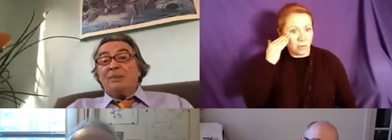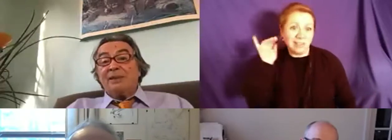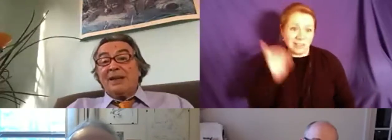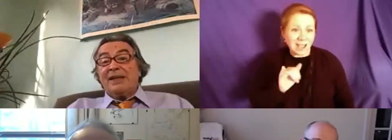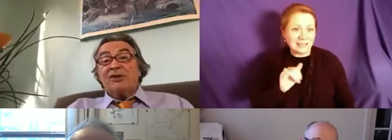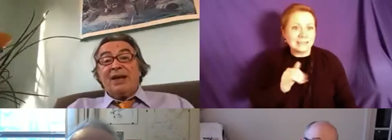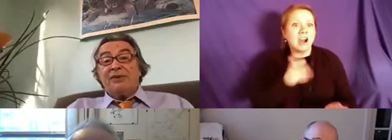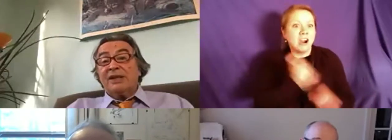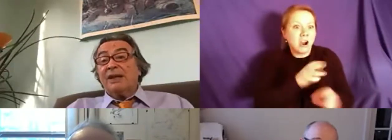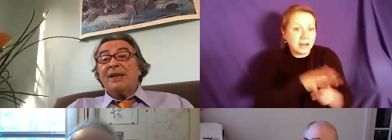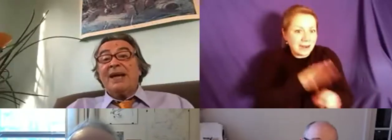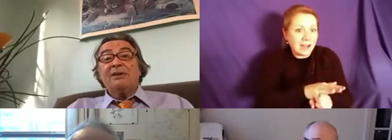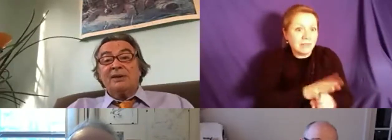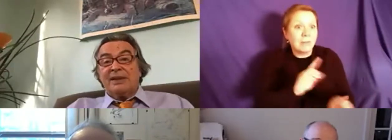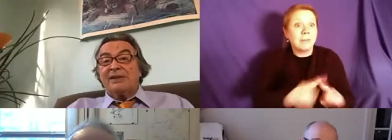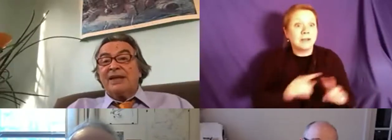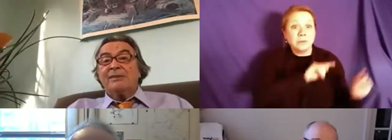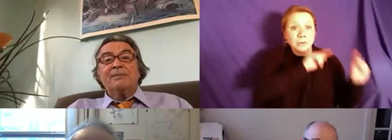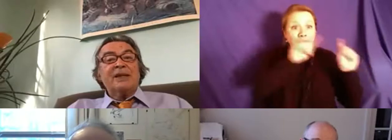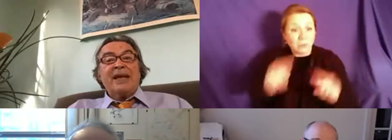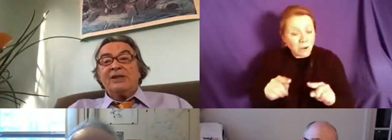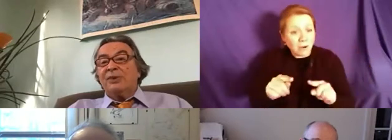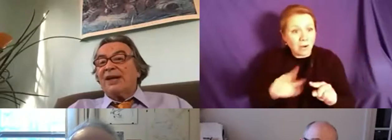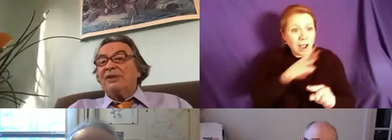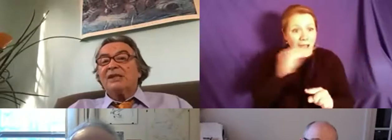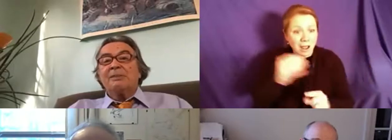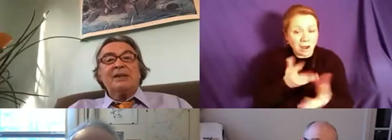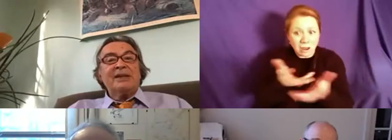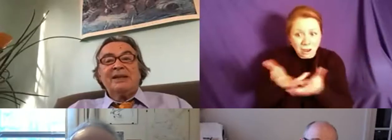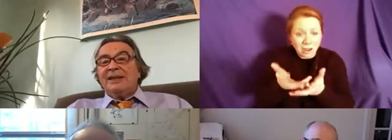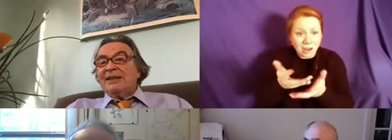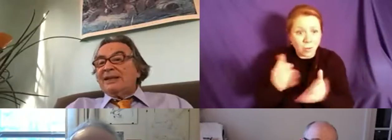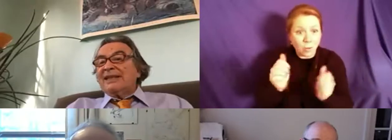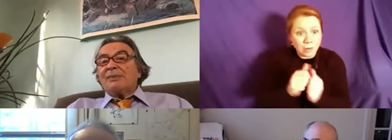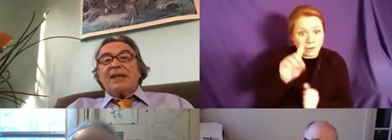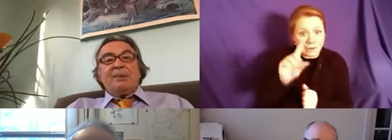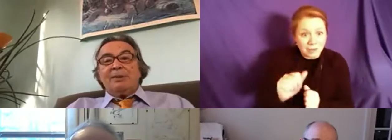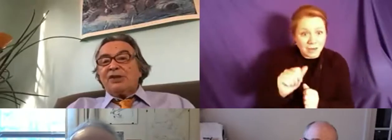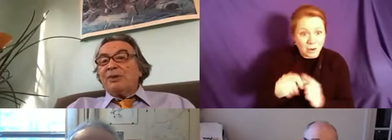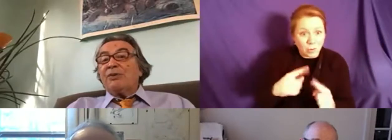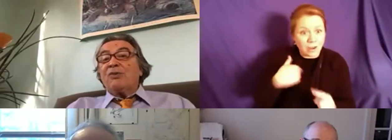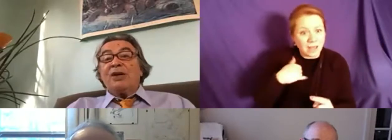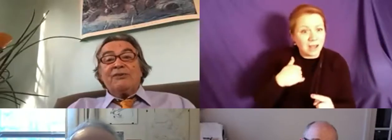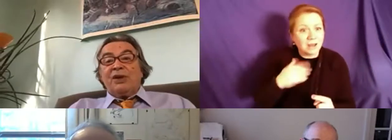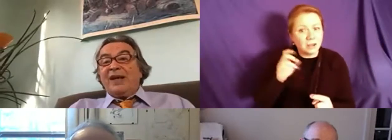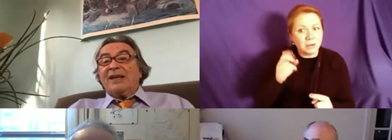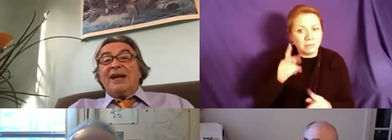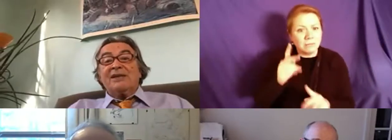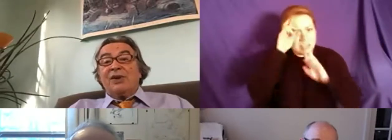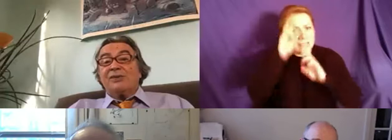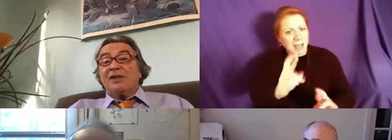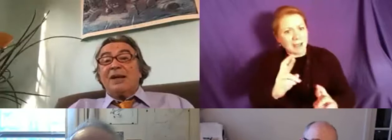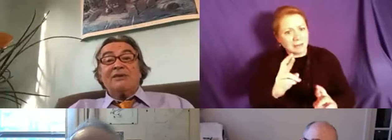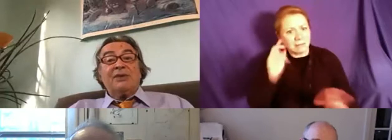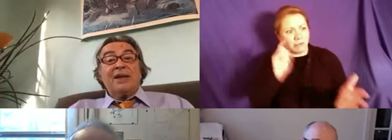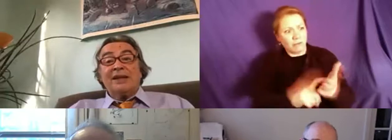enough, but to make the extra effort to come down and like engage when you have a disability is something that people should be rewarded for and recognized